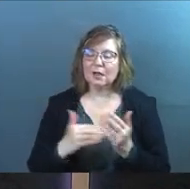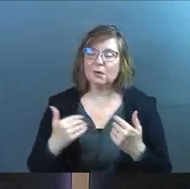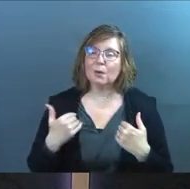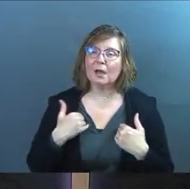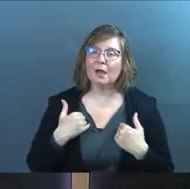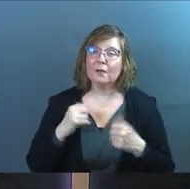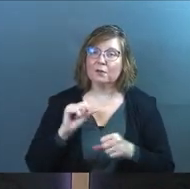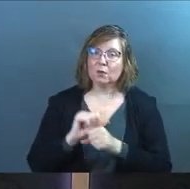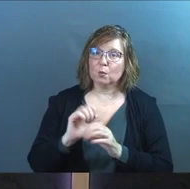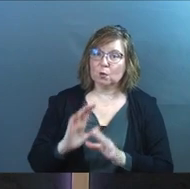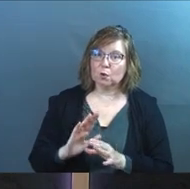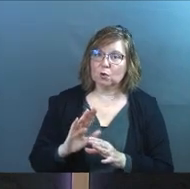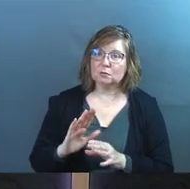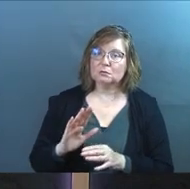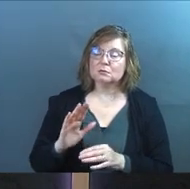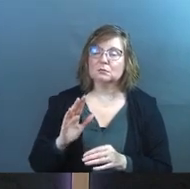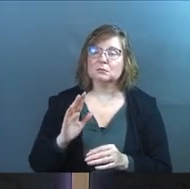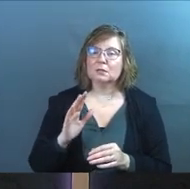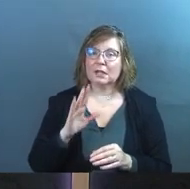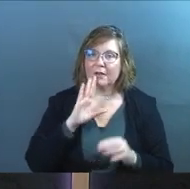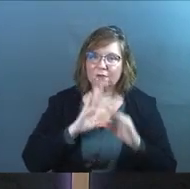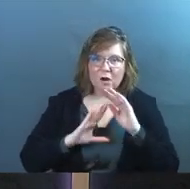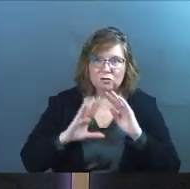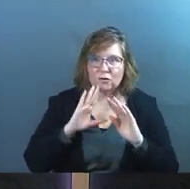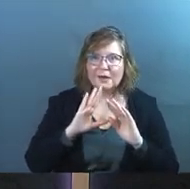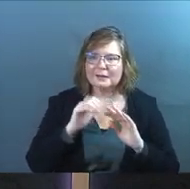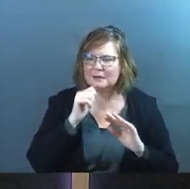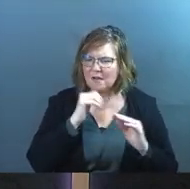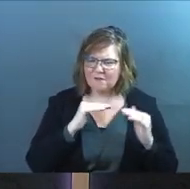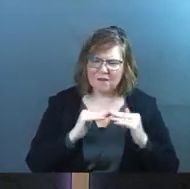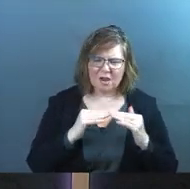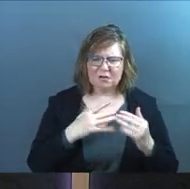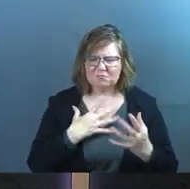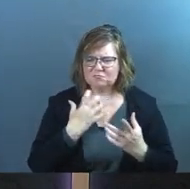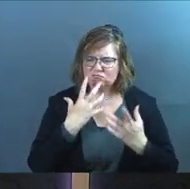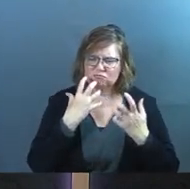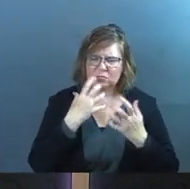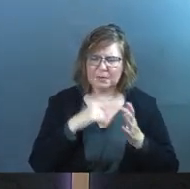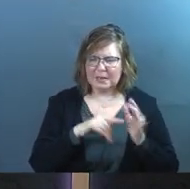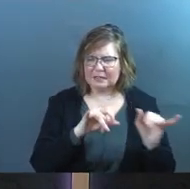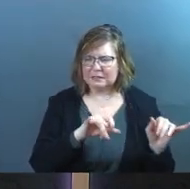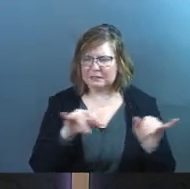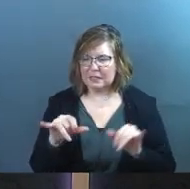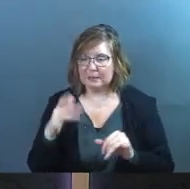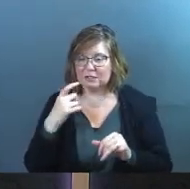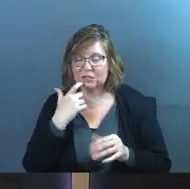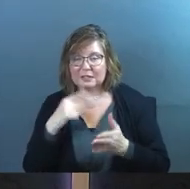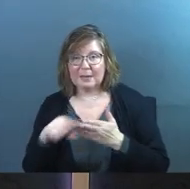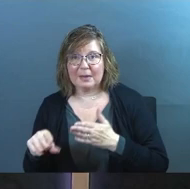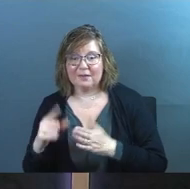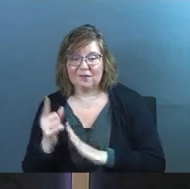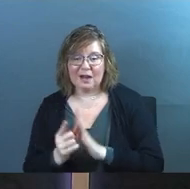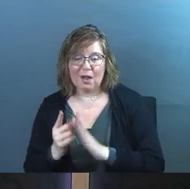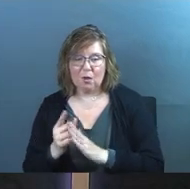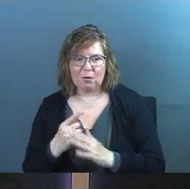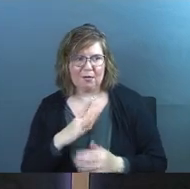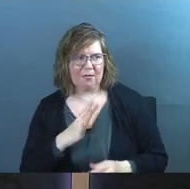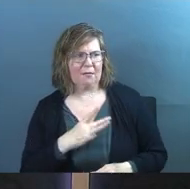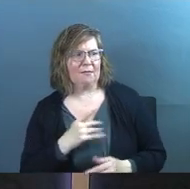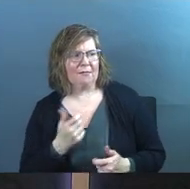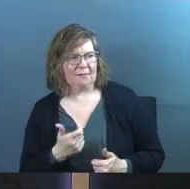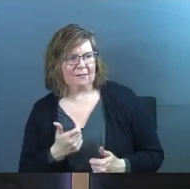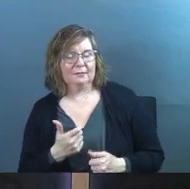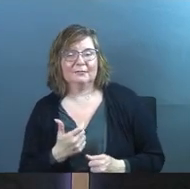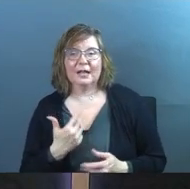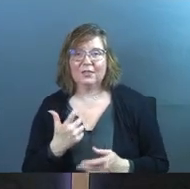got the workers, the vineyard workers. They're frustrated. It's not fair. They're getting paid the same. The guys who have just gotten paid and they've been there for an hour are like, this is sick. You